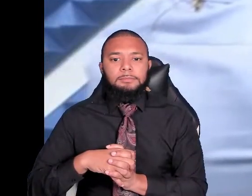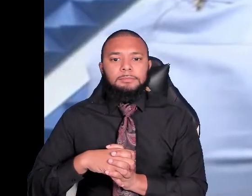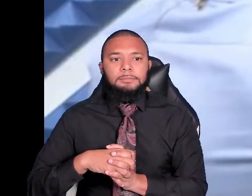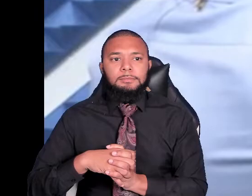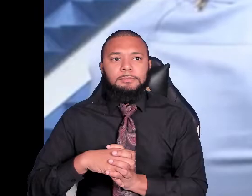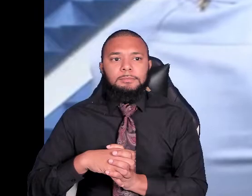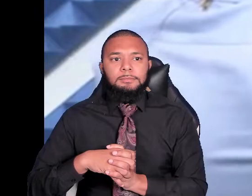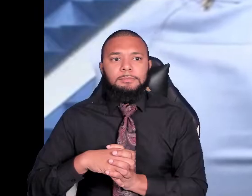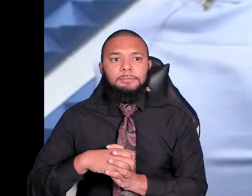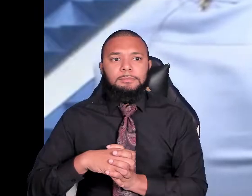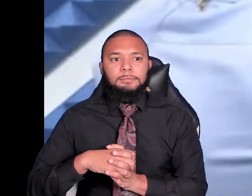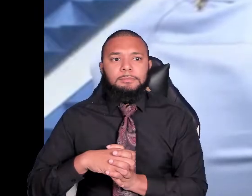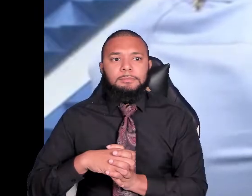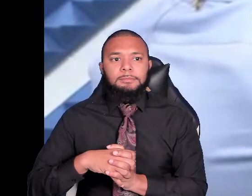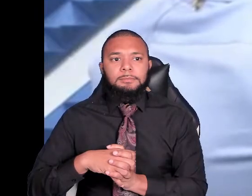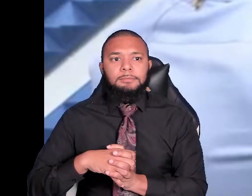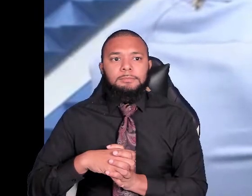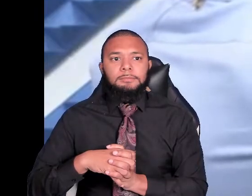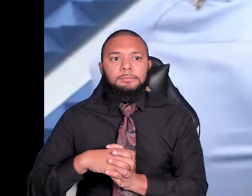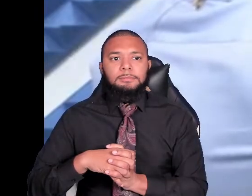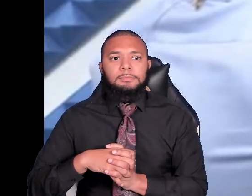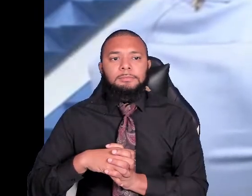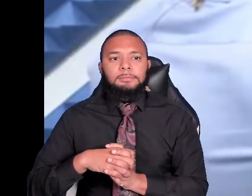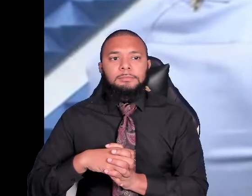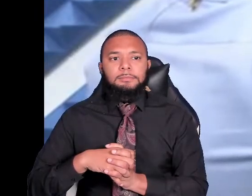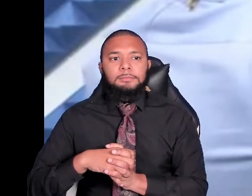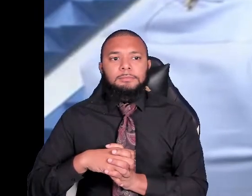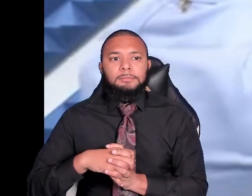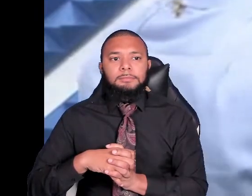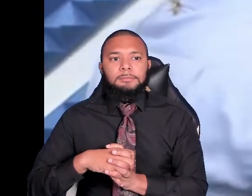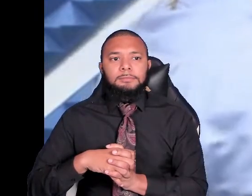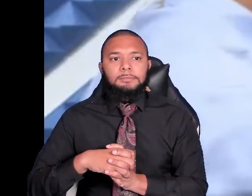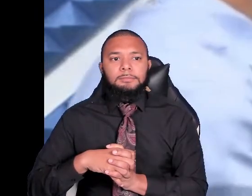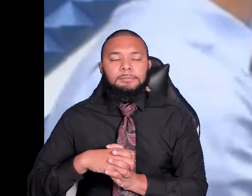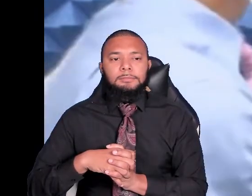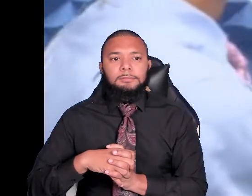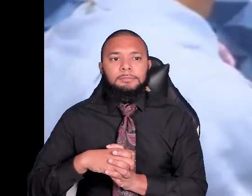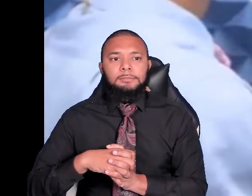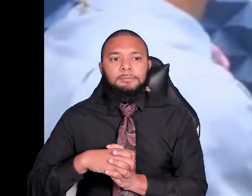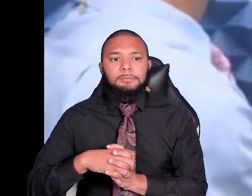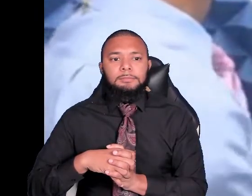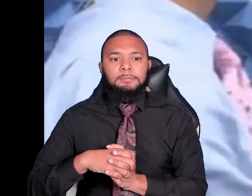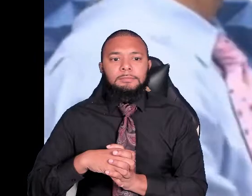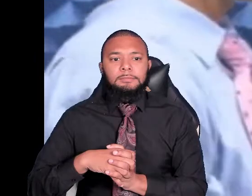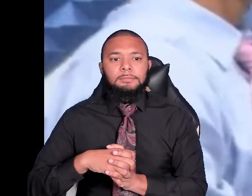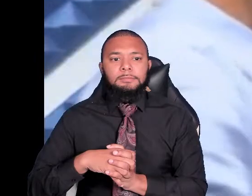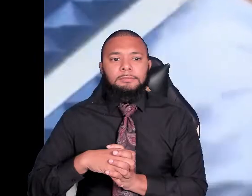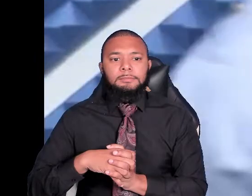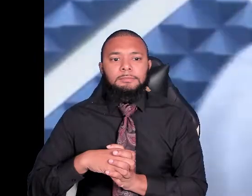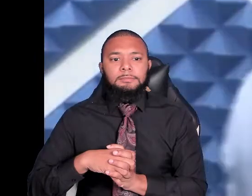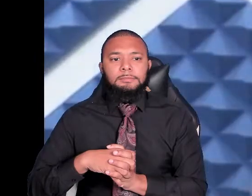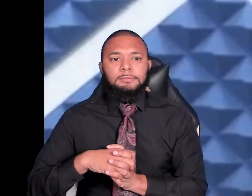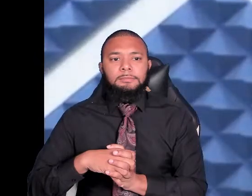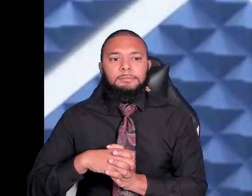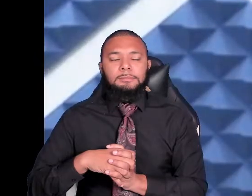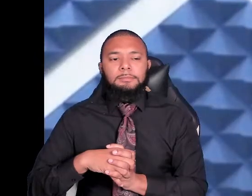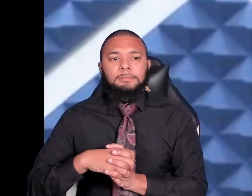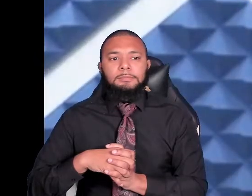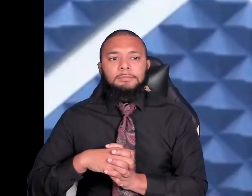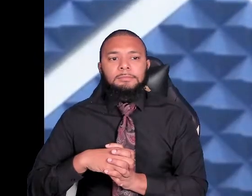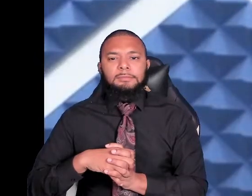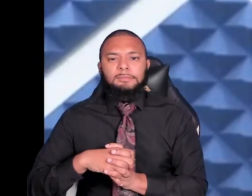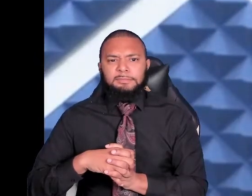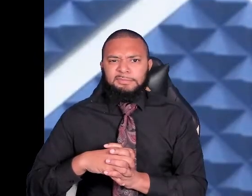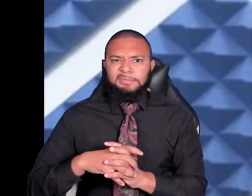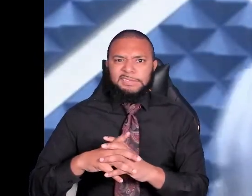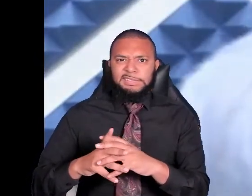1x over 2. Okay. All right. So we've got that here. I'll go ahead and